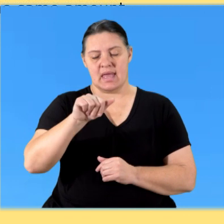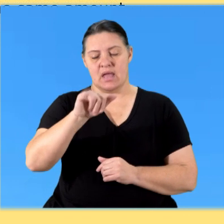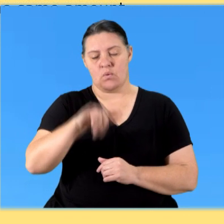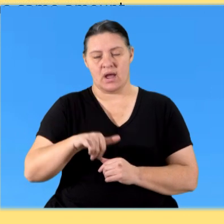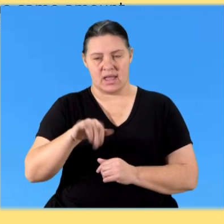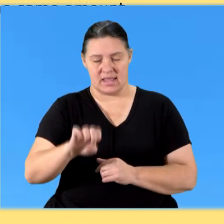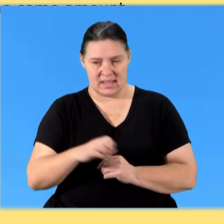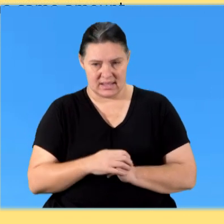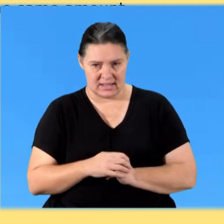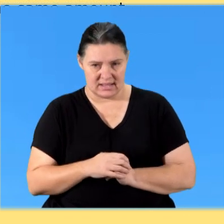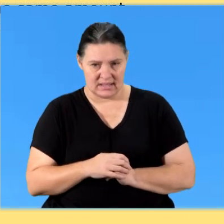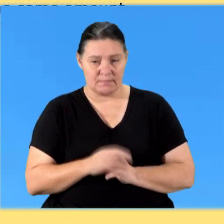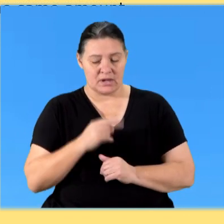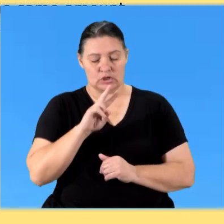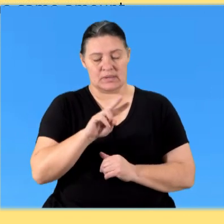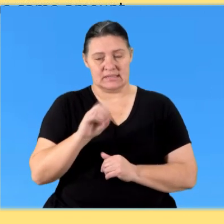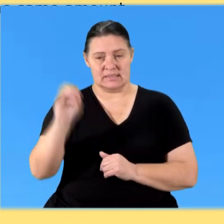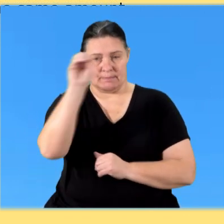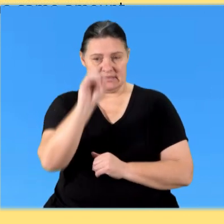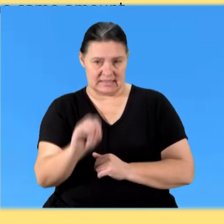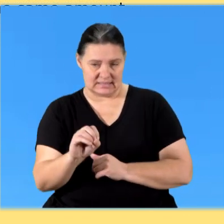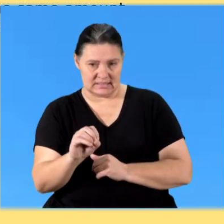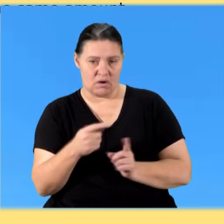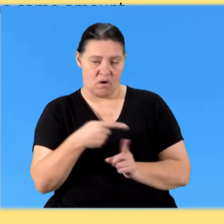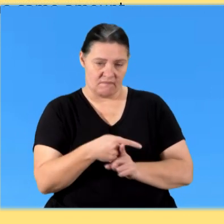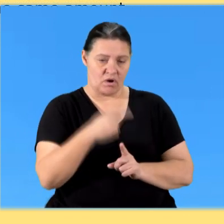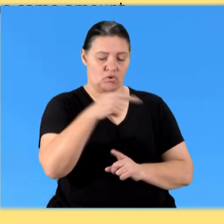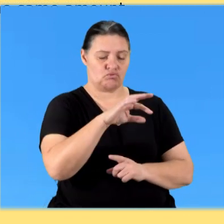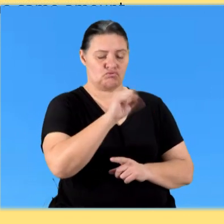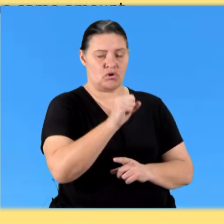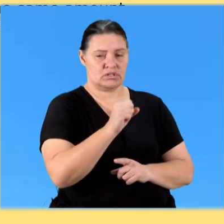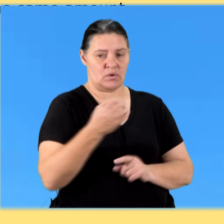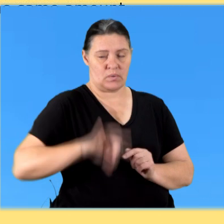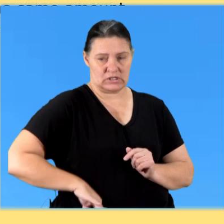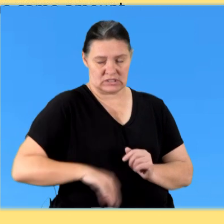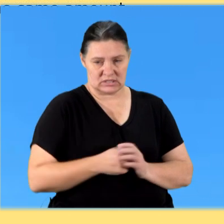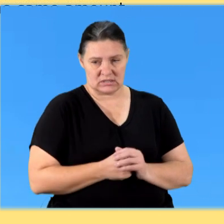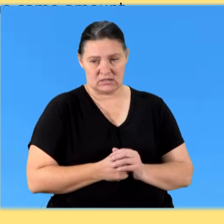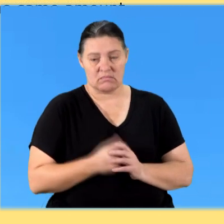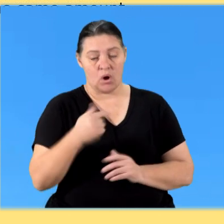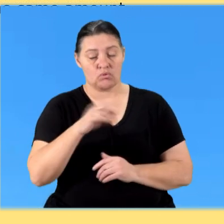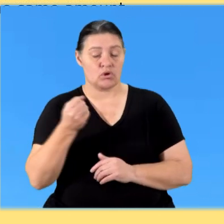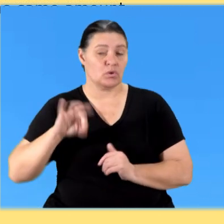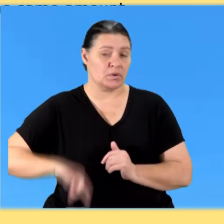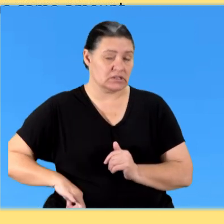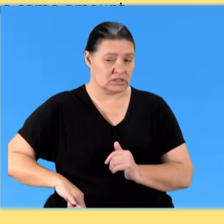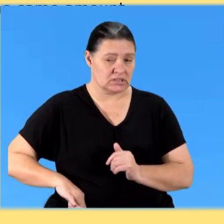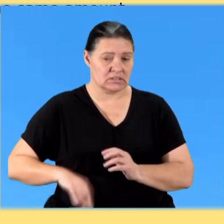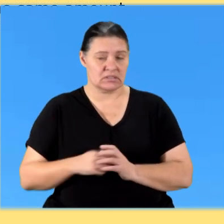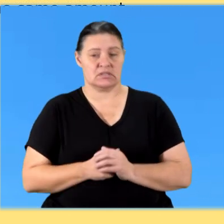earn. Pay as you earn is 20% of the gross wage. My gross